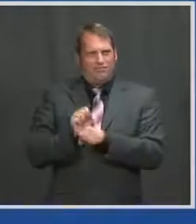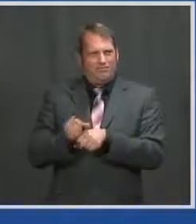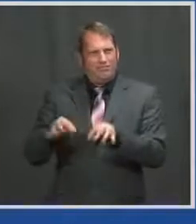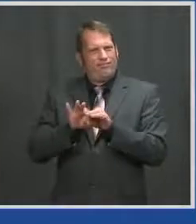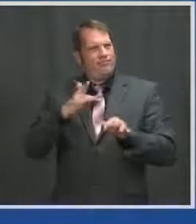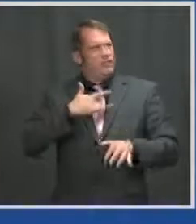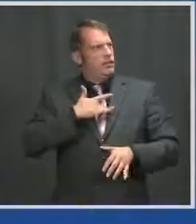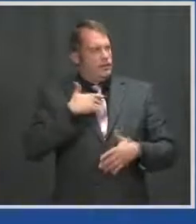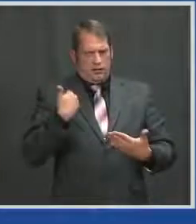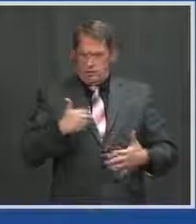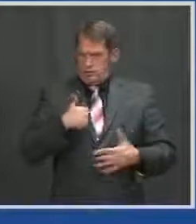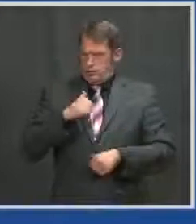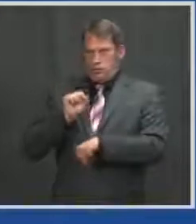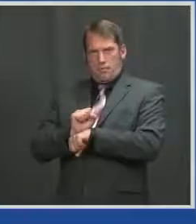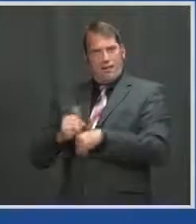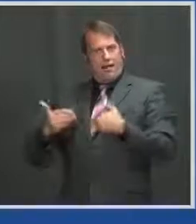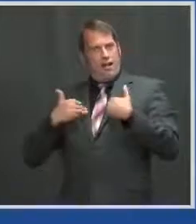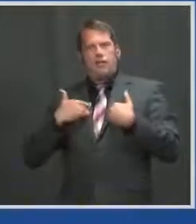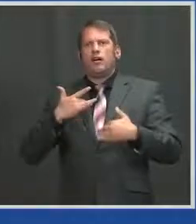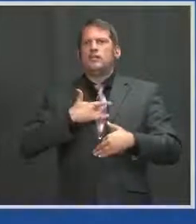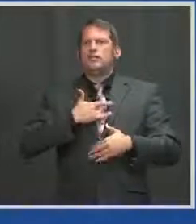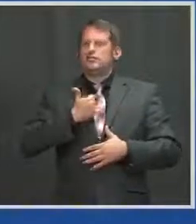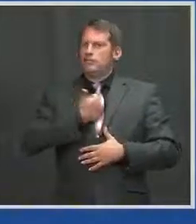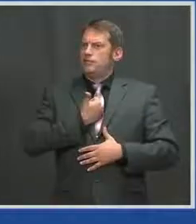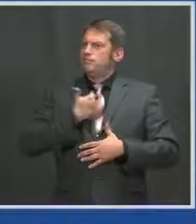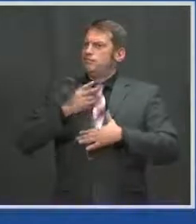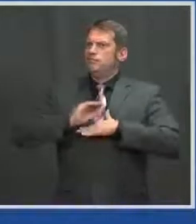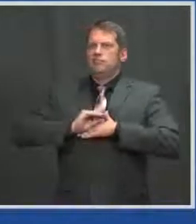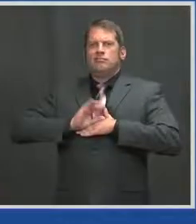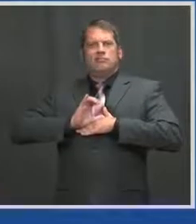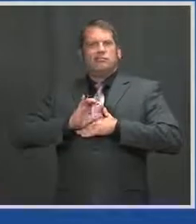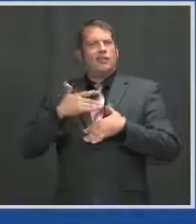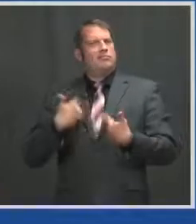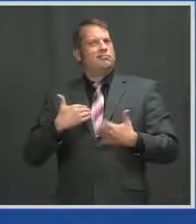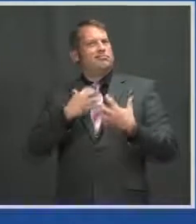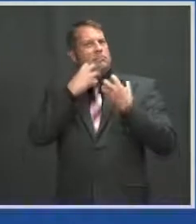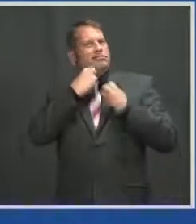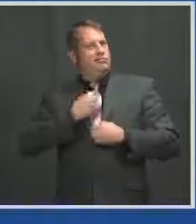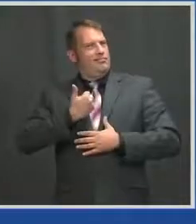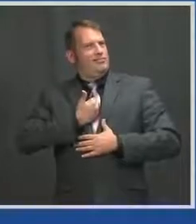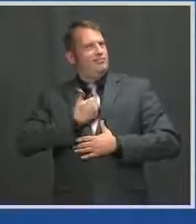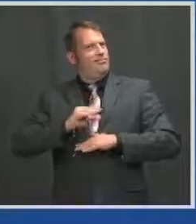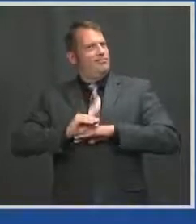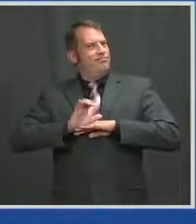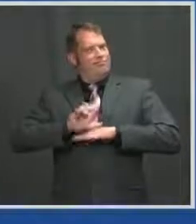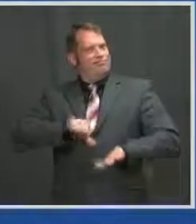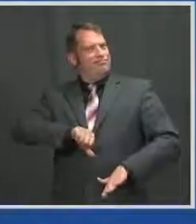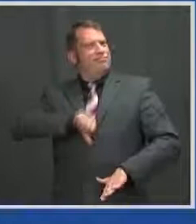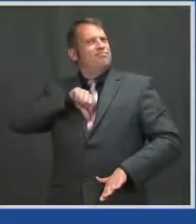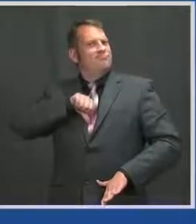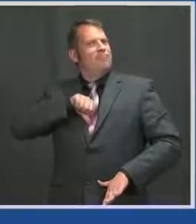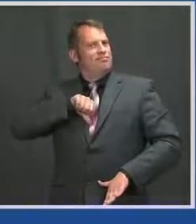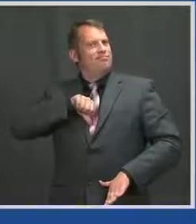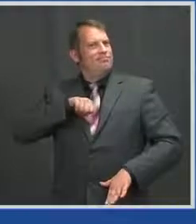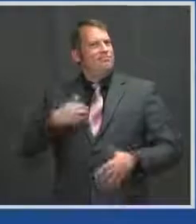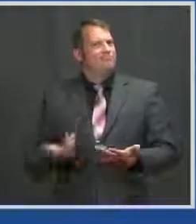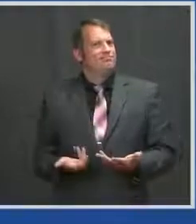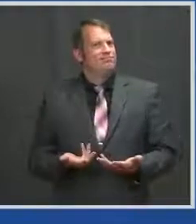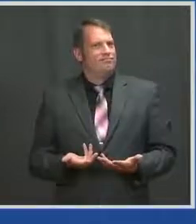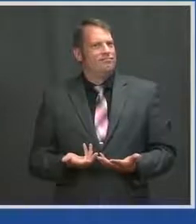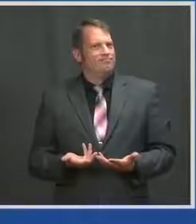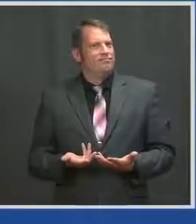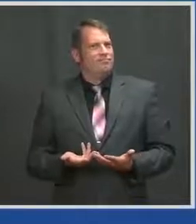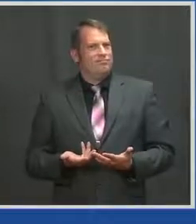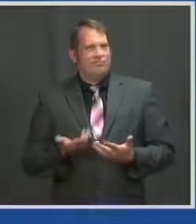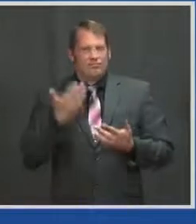community. More than a paycheck is people's pride. It's about being able to look your child in the eye and say, honey, it's going to be